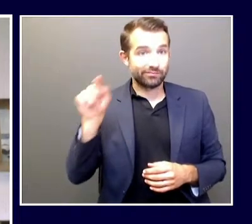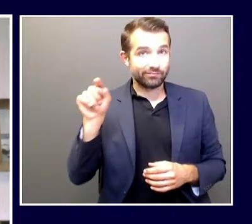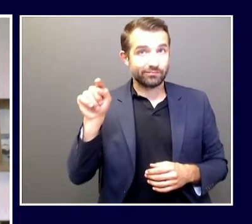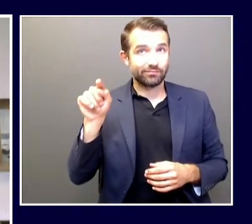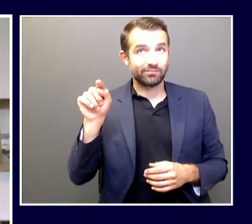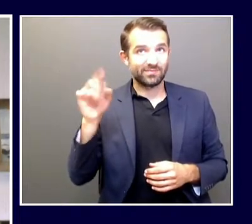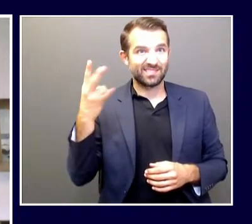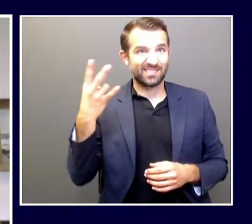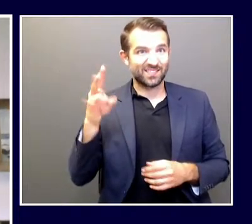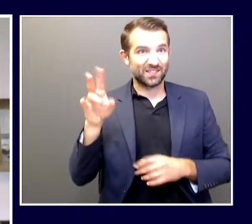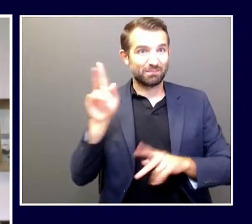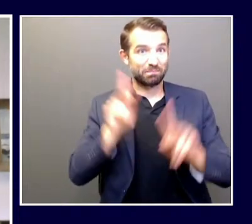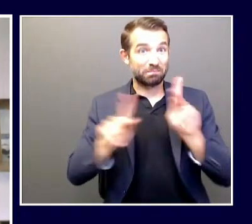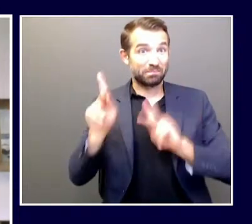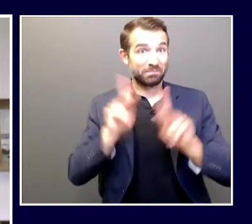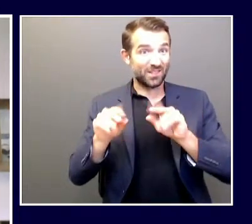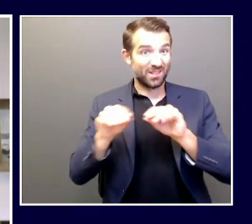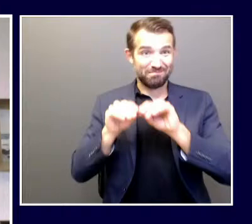workers?